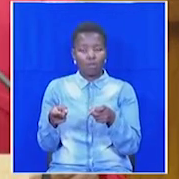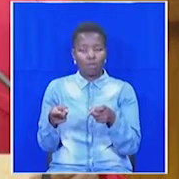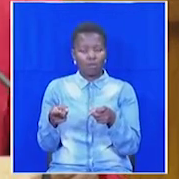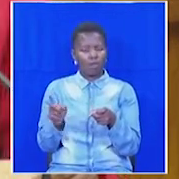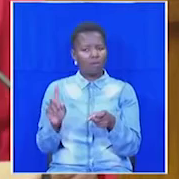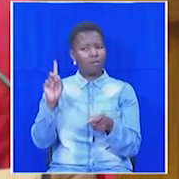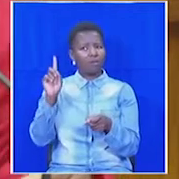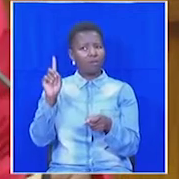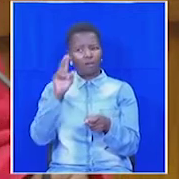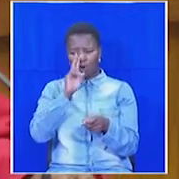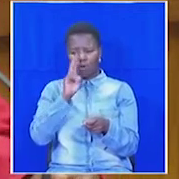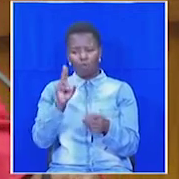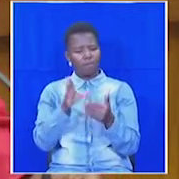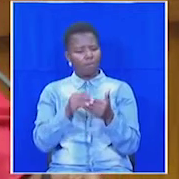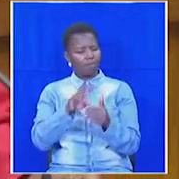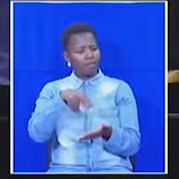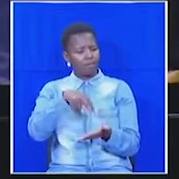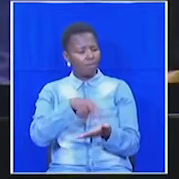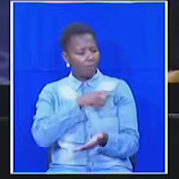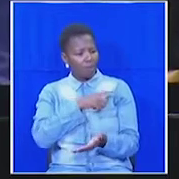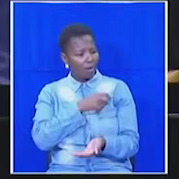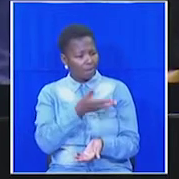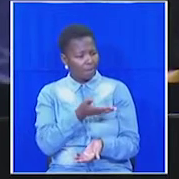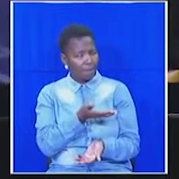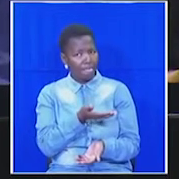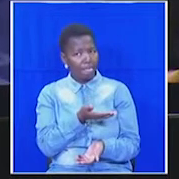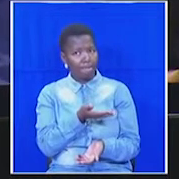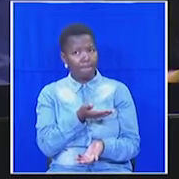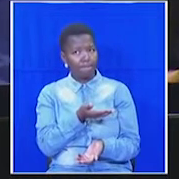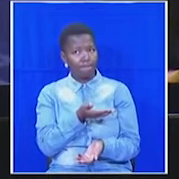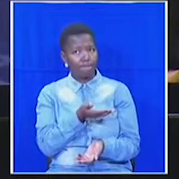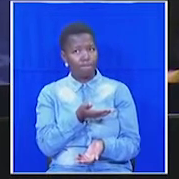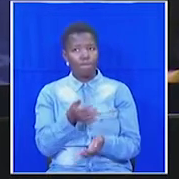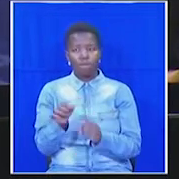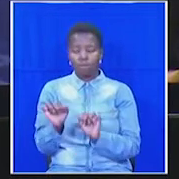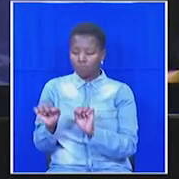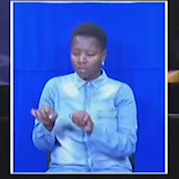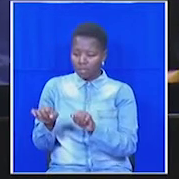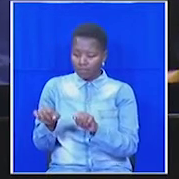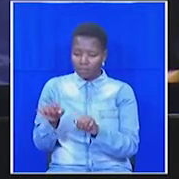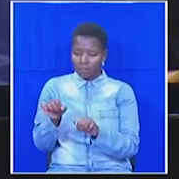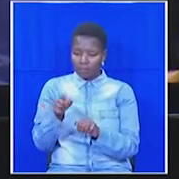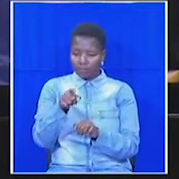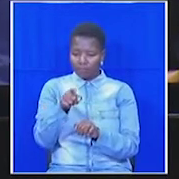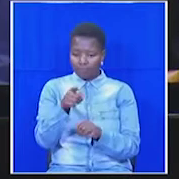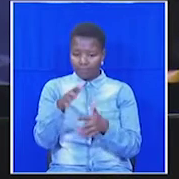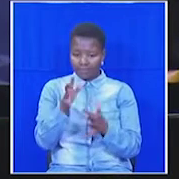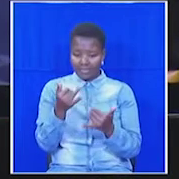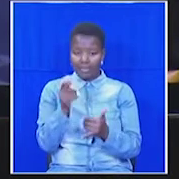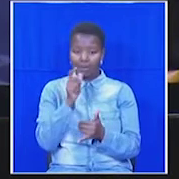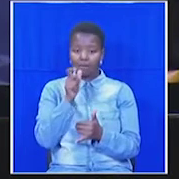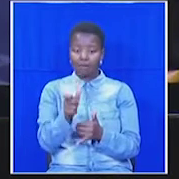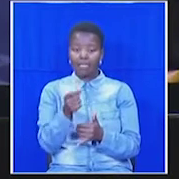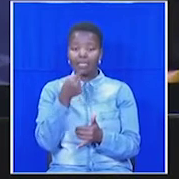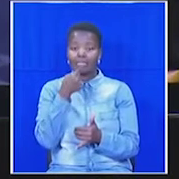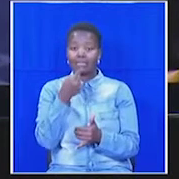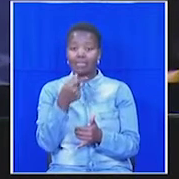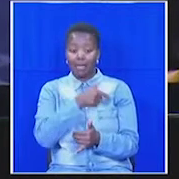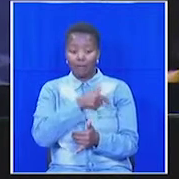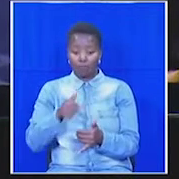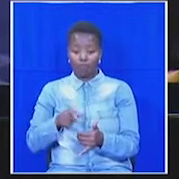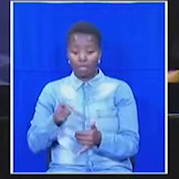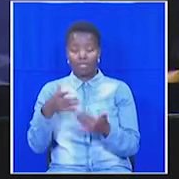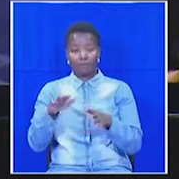Honorable Matiasi, please take your seat. Honorable Khadeb. Chairperson, the Speaker has just made an allegation that the President has